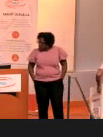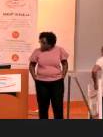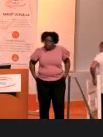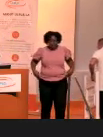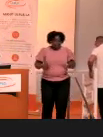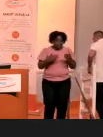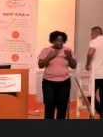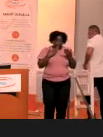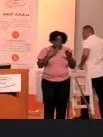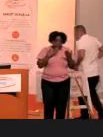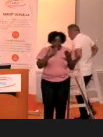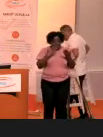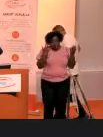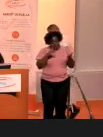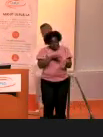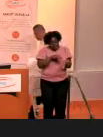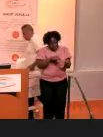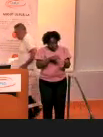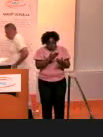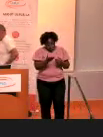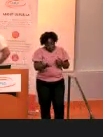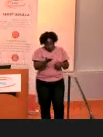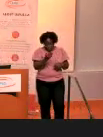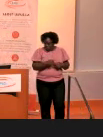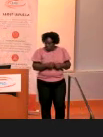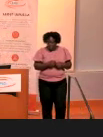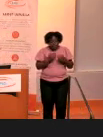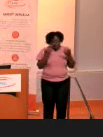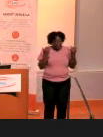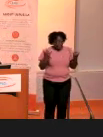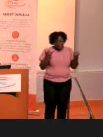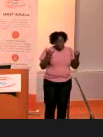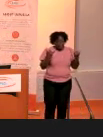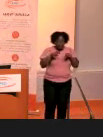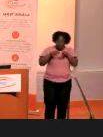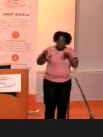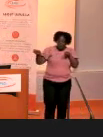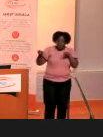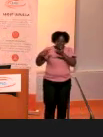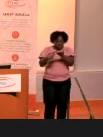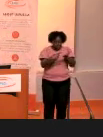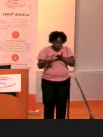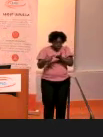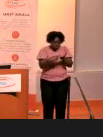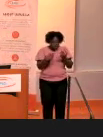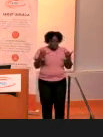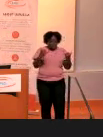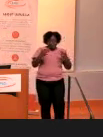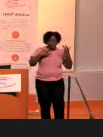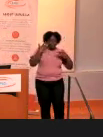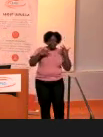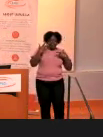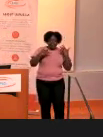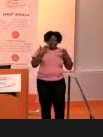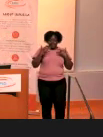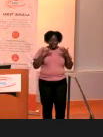Thank you so much, Dr. McMahon. Okay, so we're going to have a panel discussion now. I'm excited to introduce you